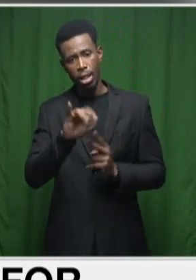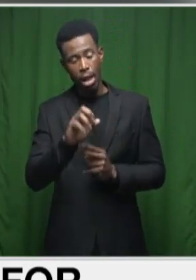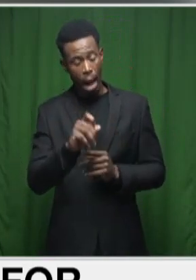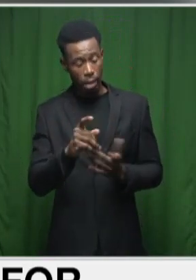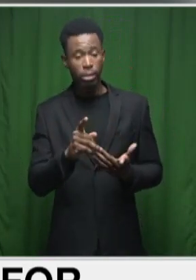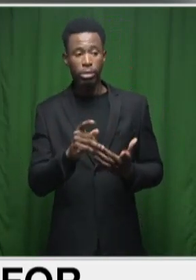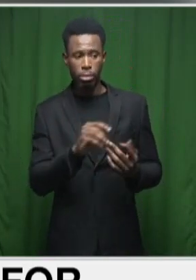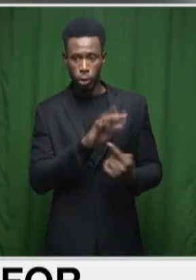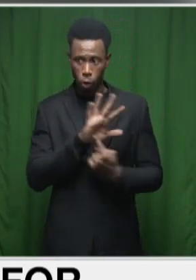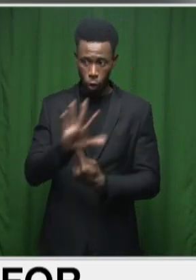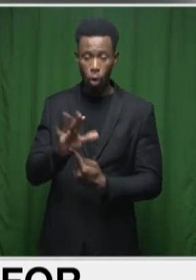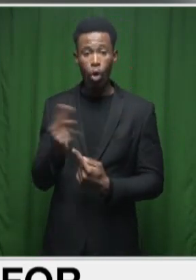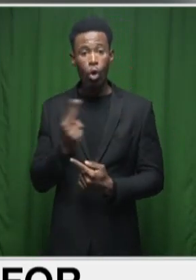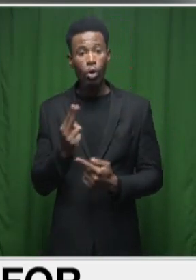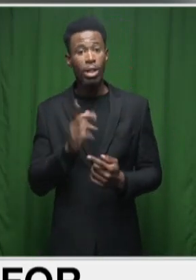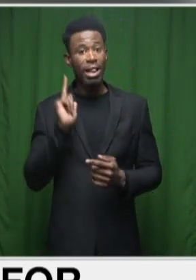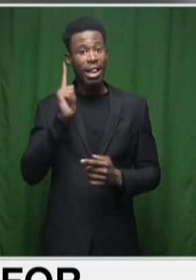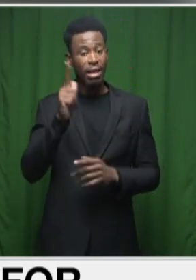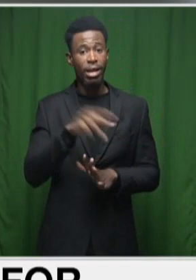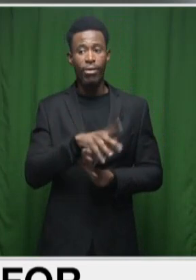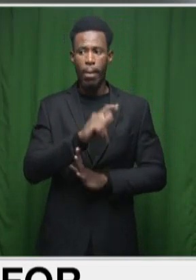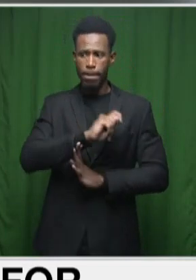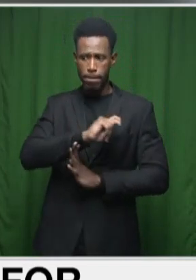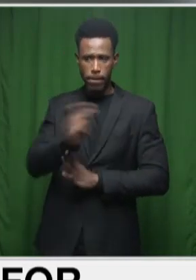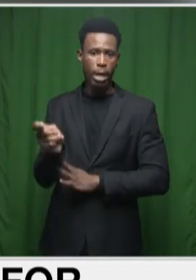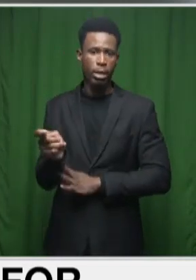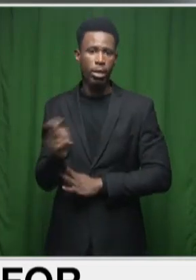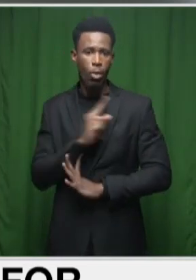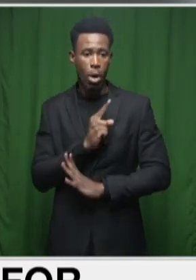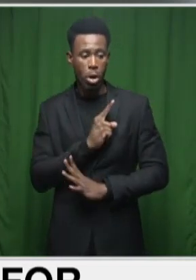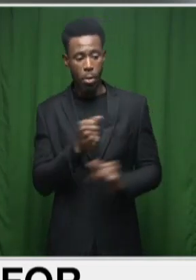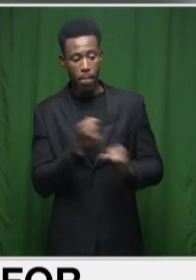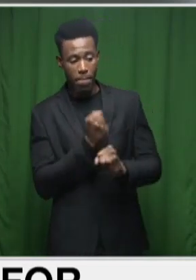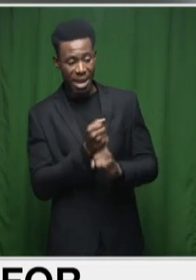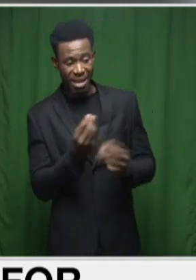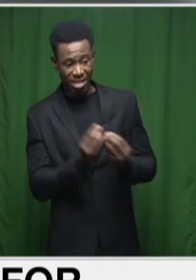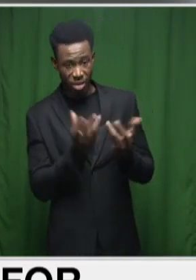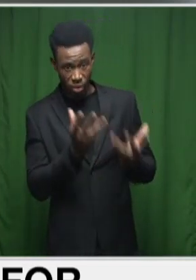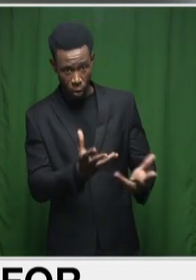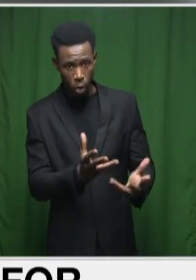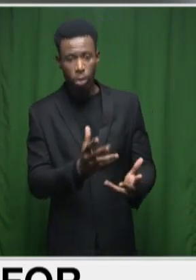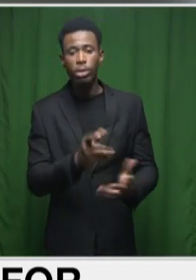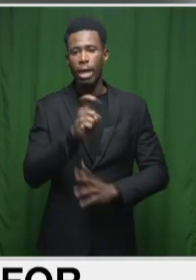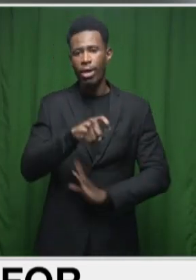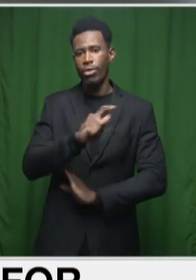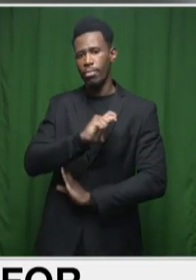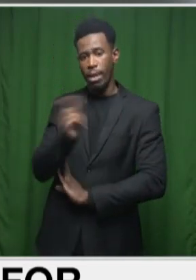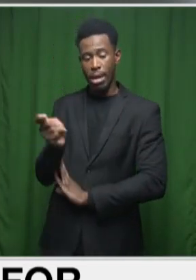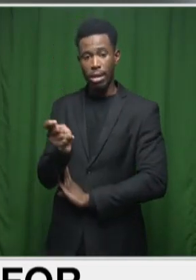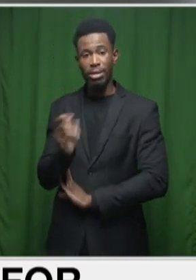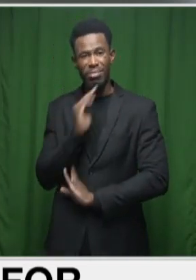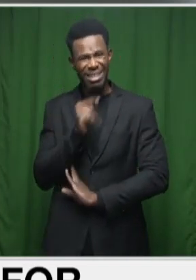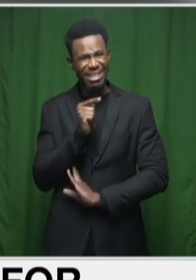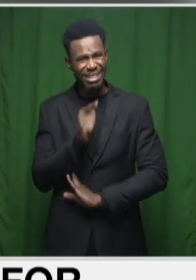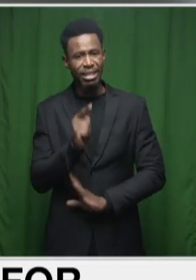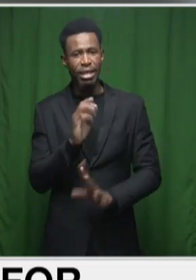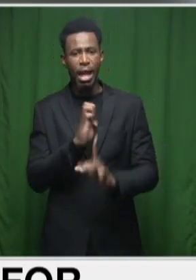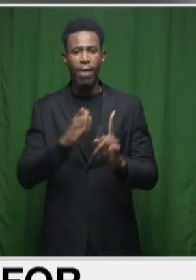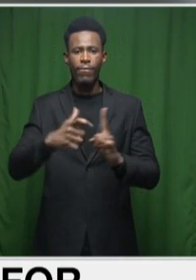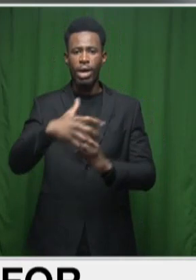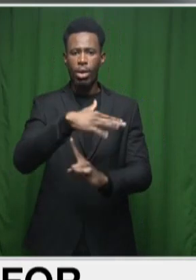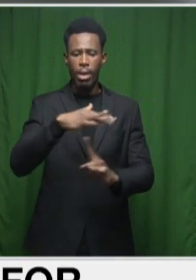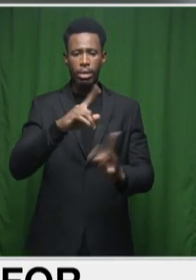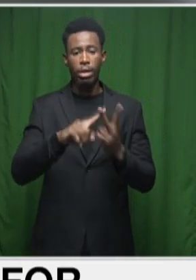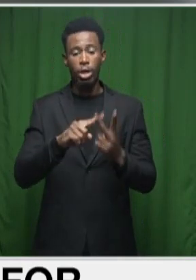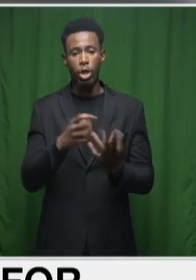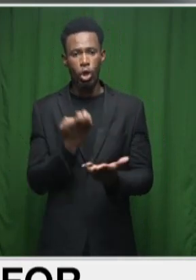the emissions in the production process of those goods. So is both an environmental and an economic measure.